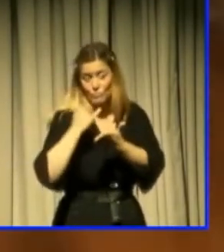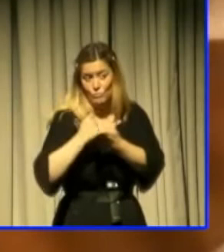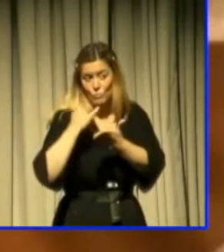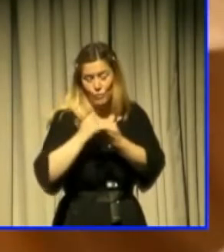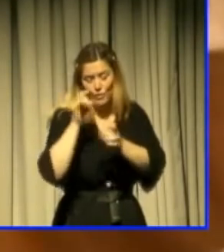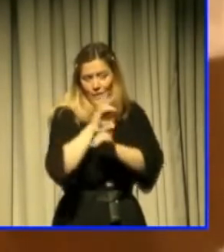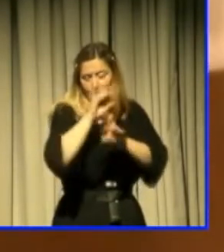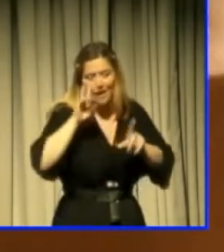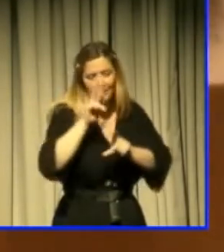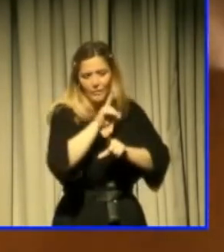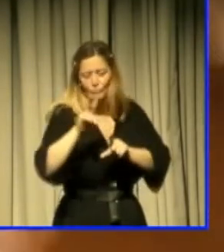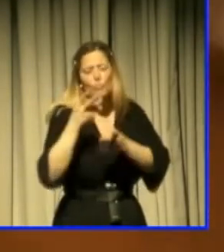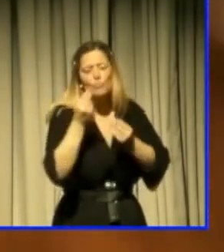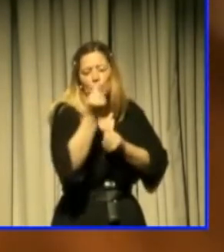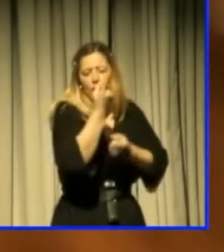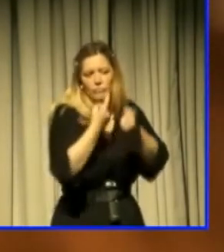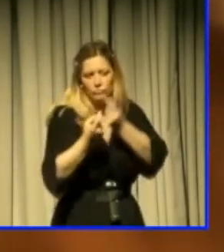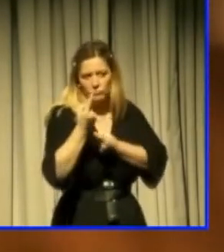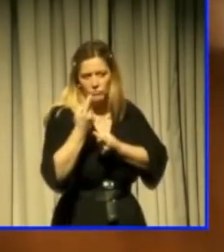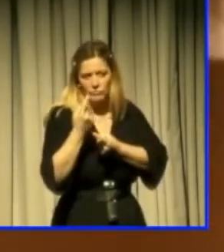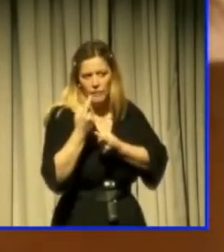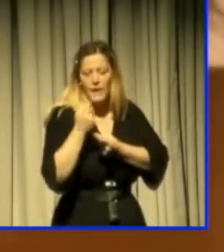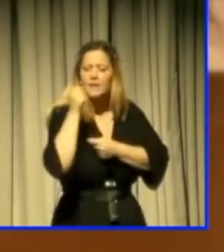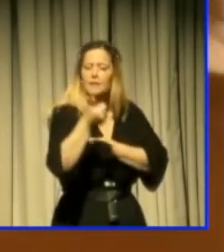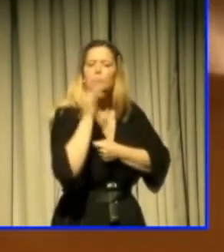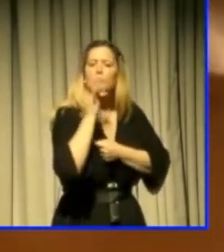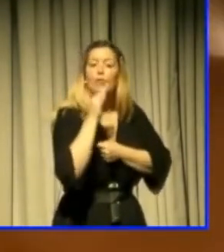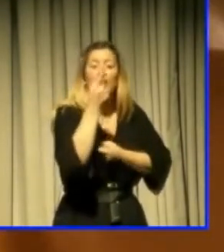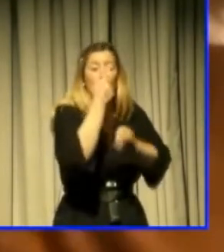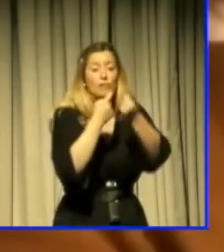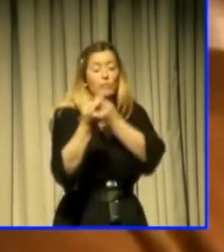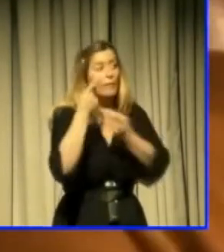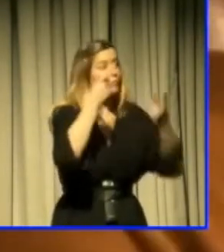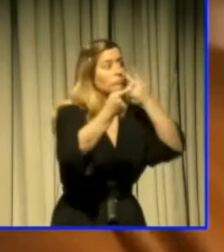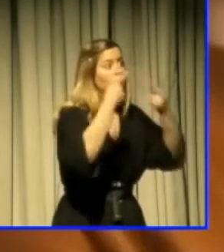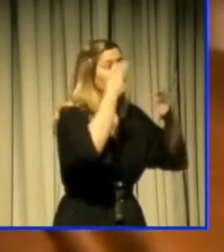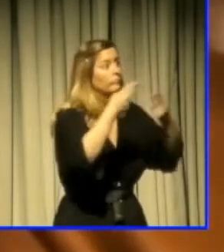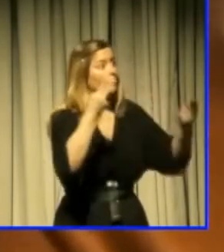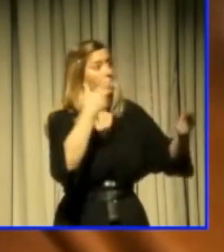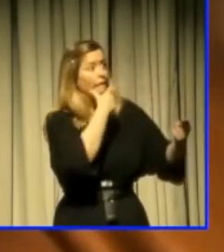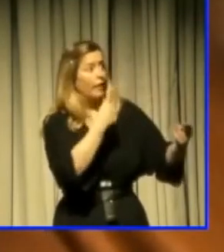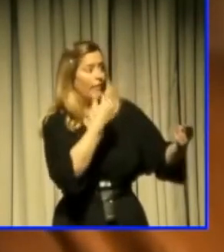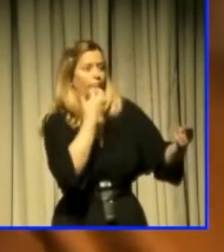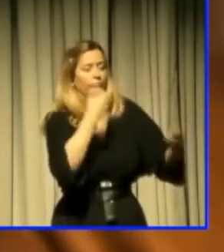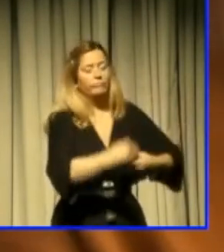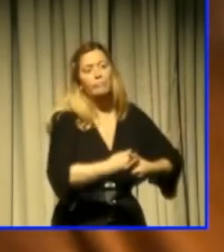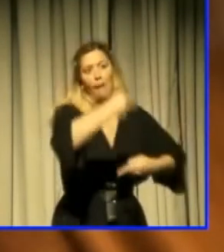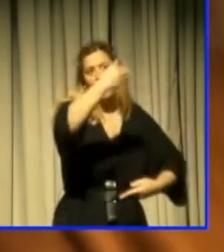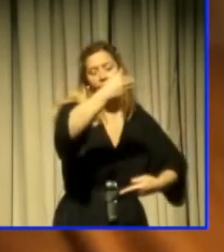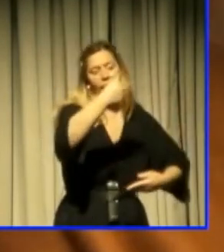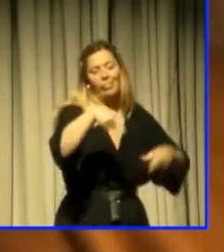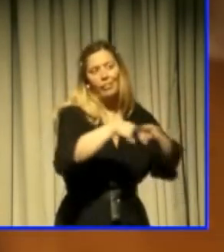good to have it like visible. So print out pictures, or you can also make this, of course, like a digital evidence wall on Miro